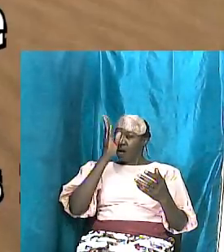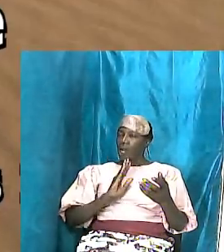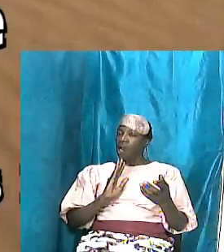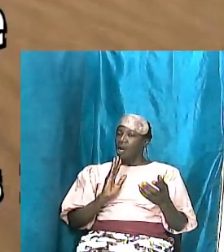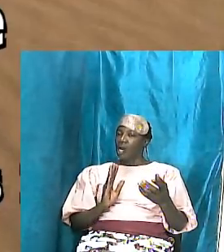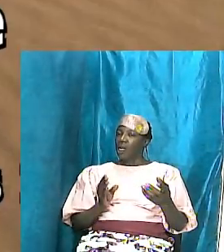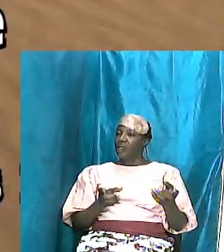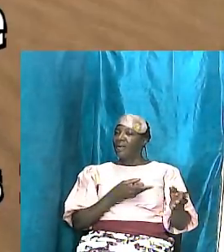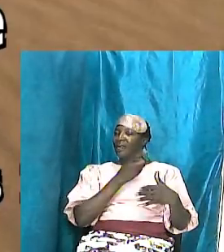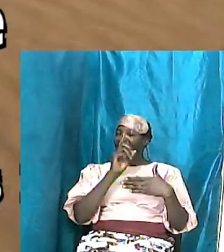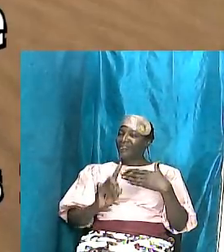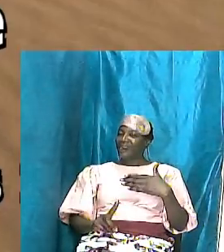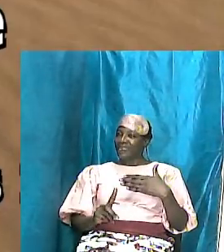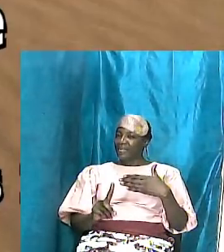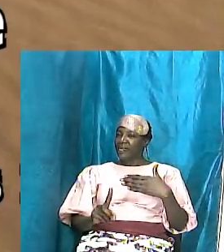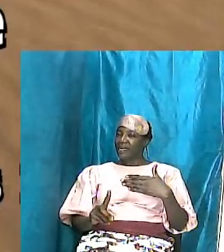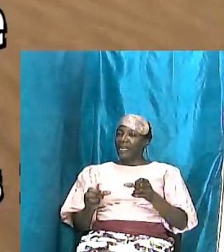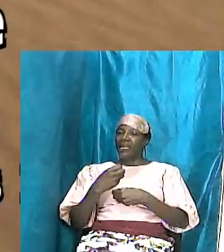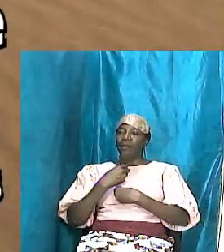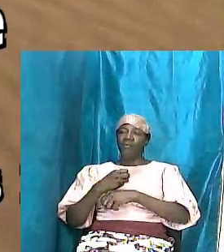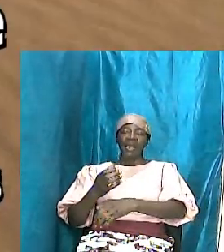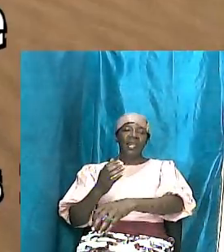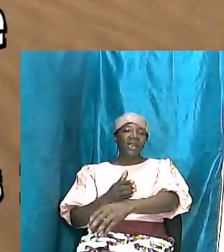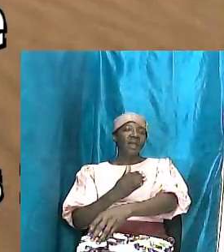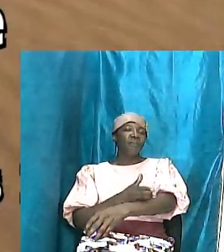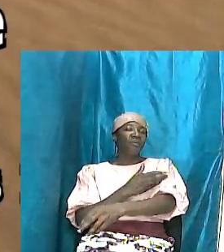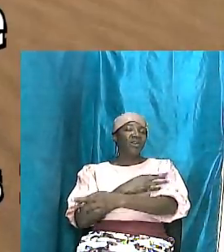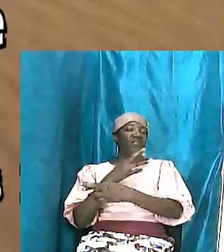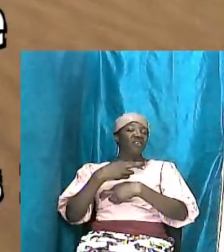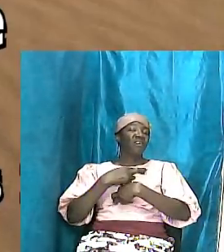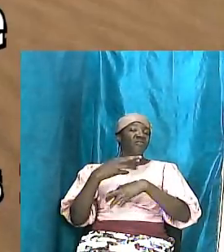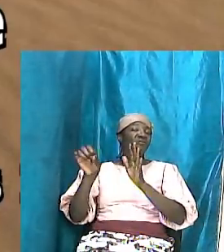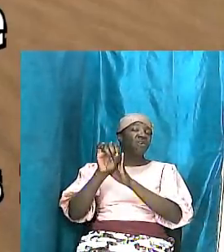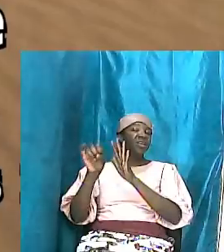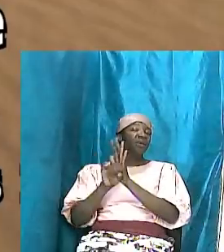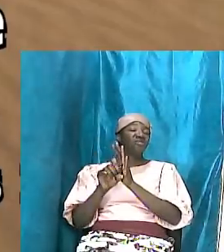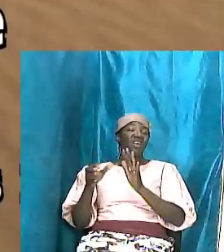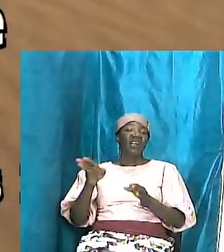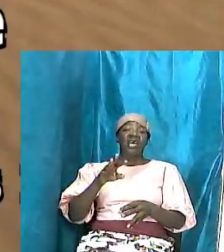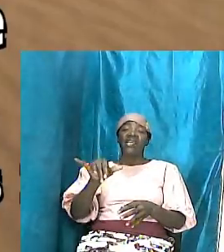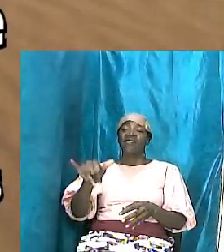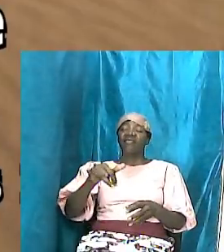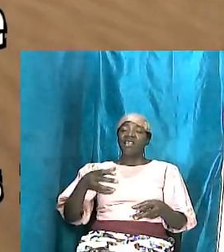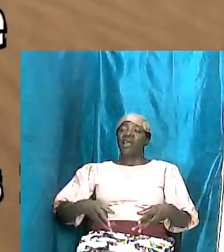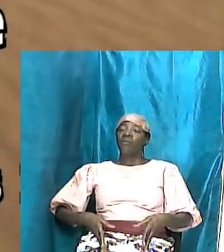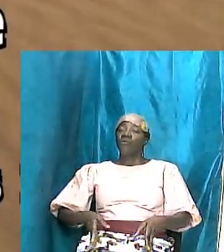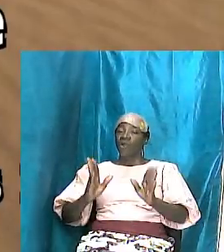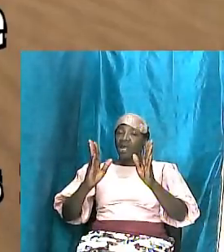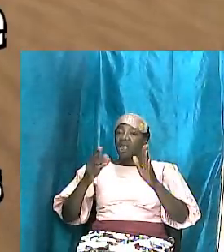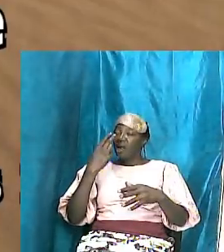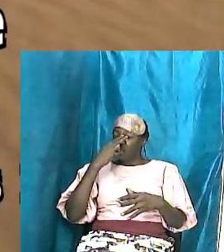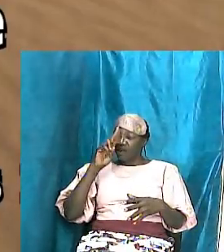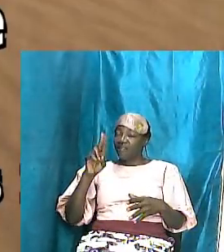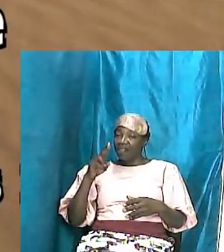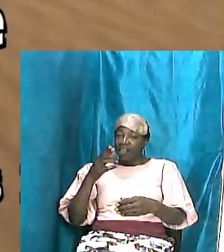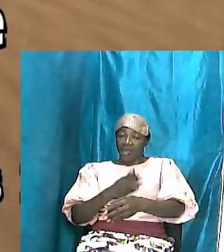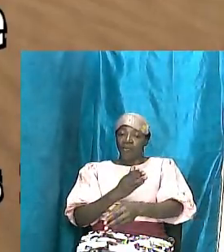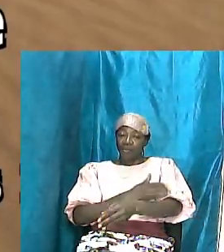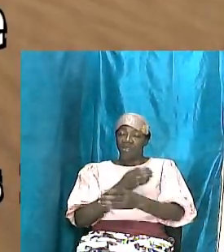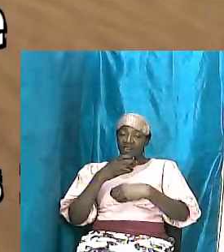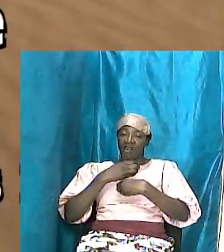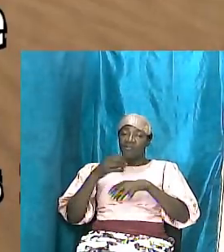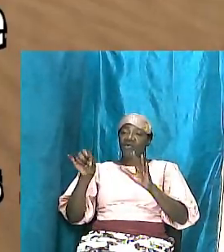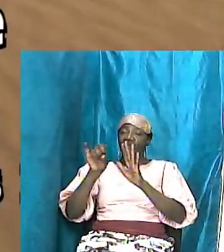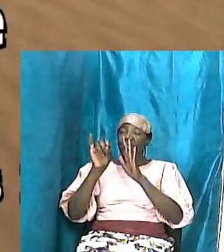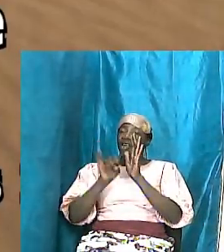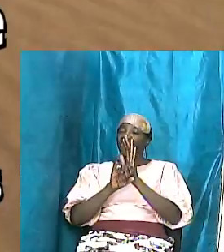terms of allowing the process of redemption in the same way that we saw the process of creation. Oh,